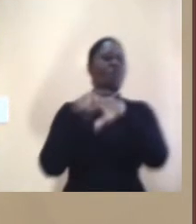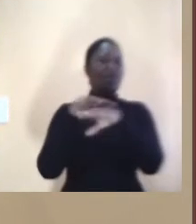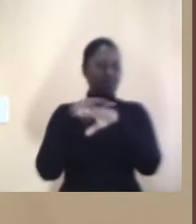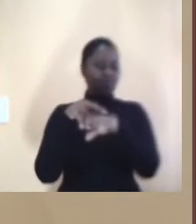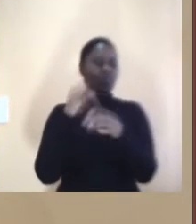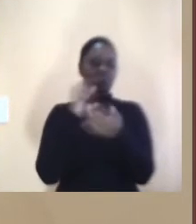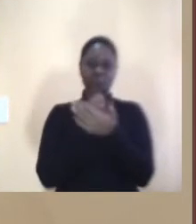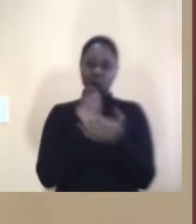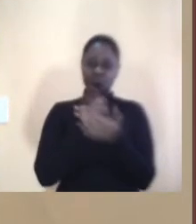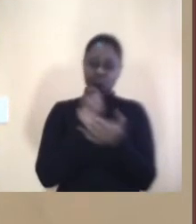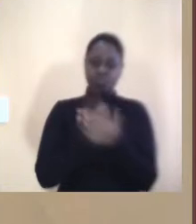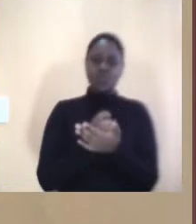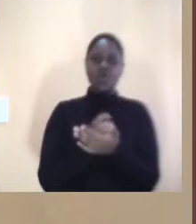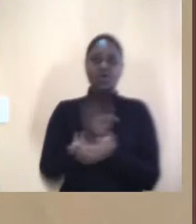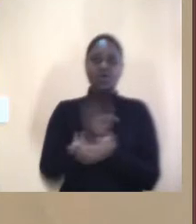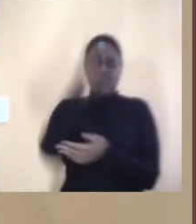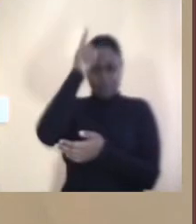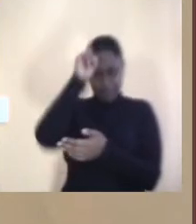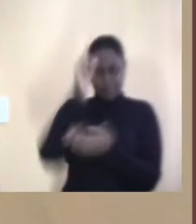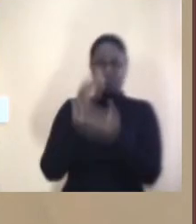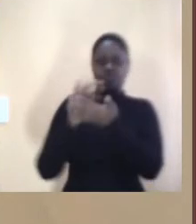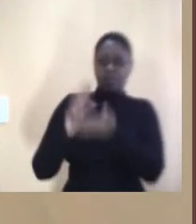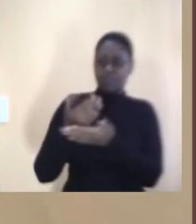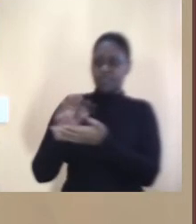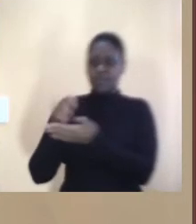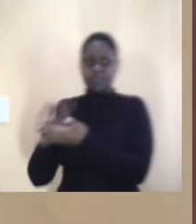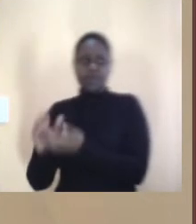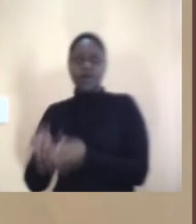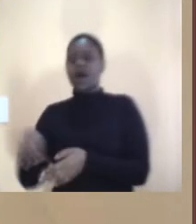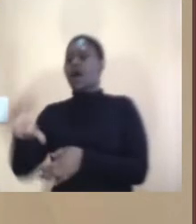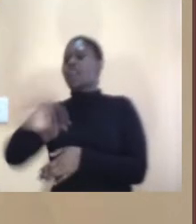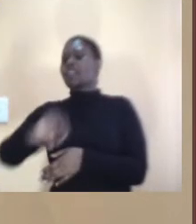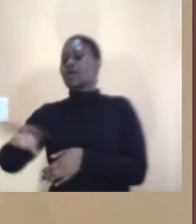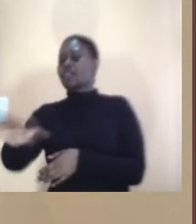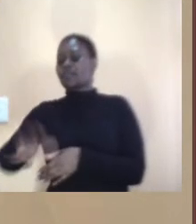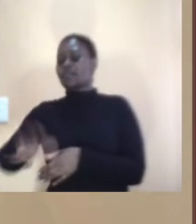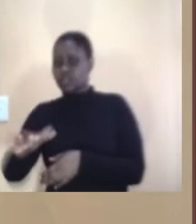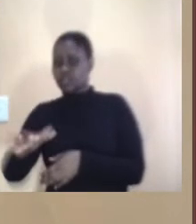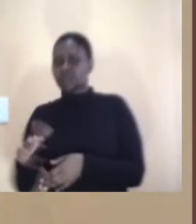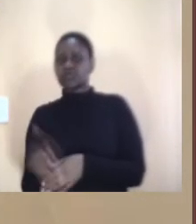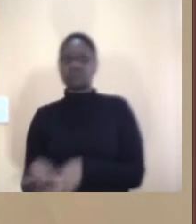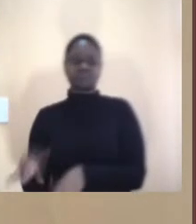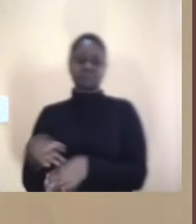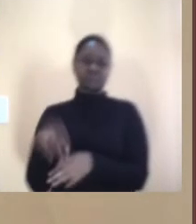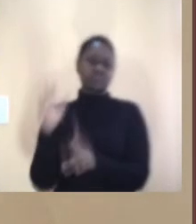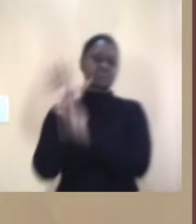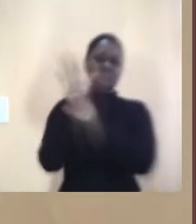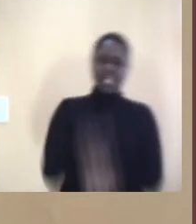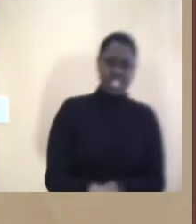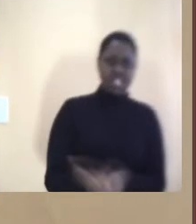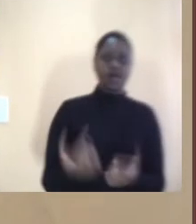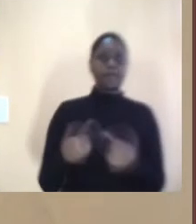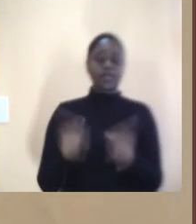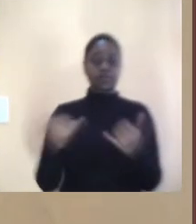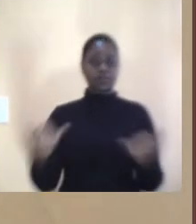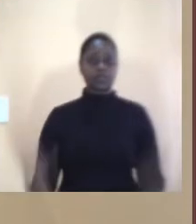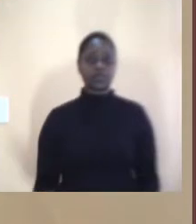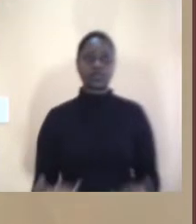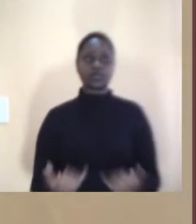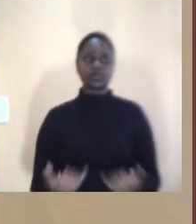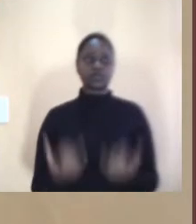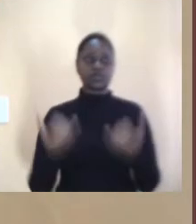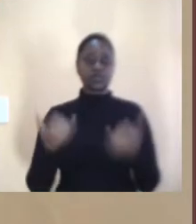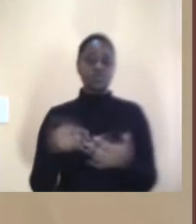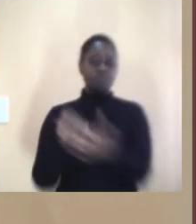ukuthi u-Afrika endaweni yakhe asuswe ayobekwa endaweni embi, that is not arable, that is hinterland. Namhlanje siyasho ukuthi uma